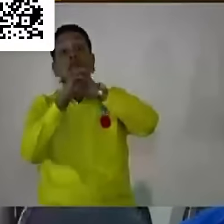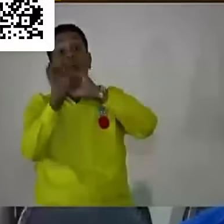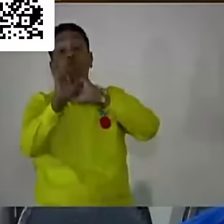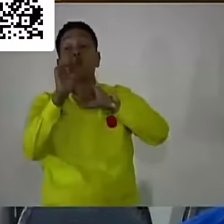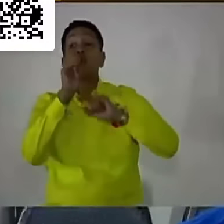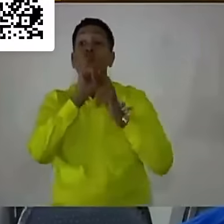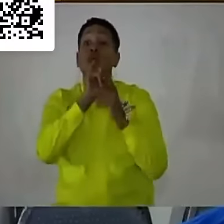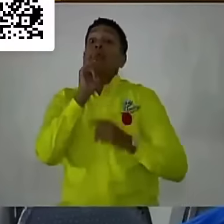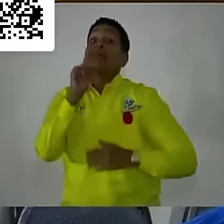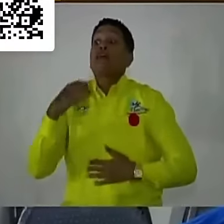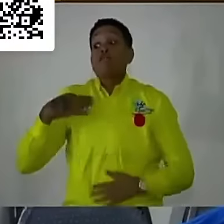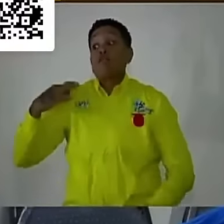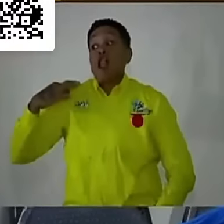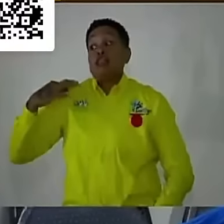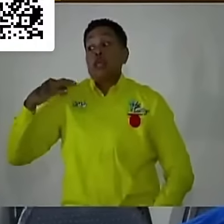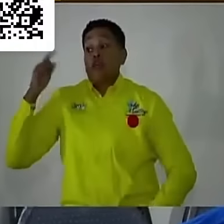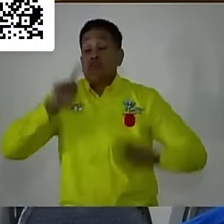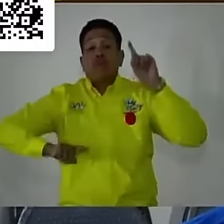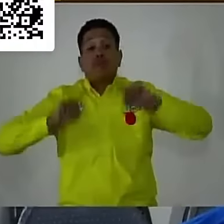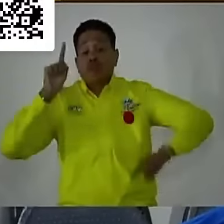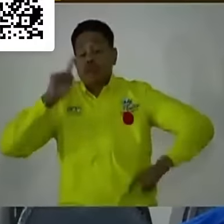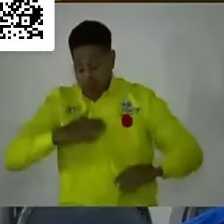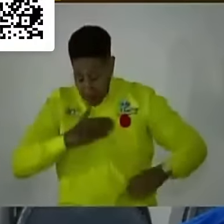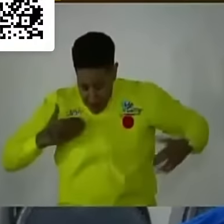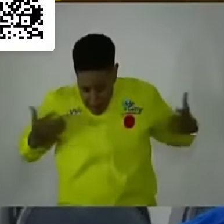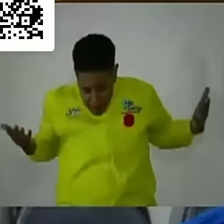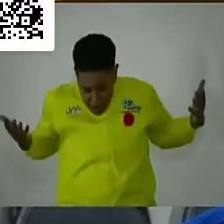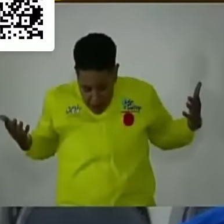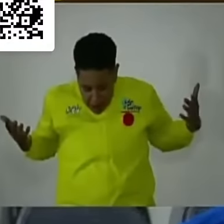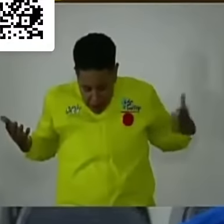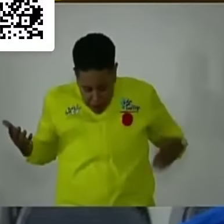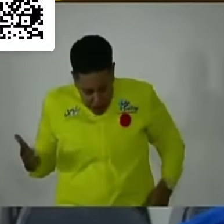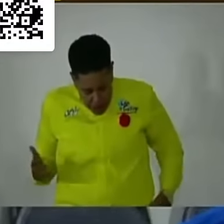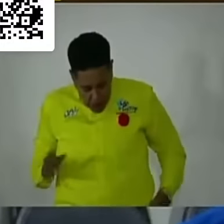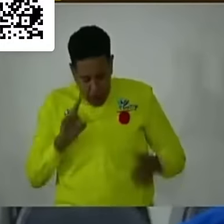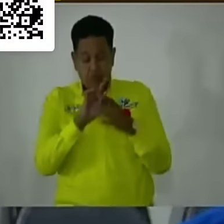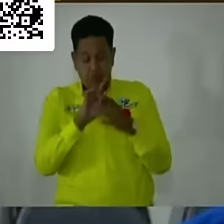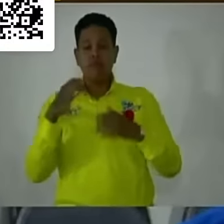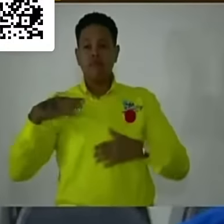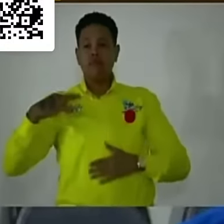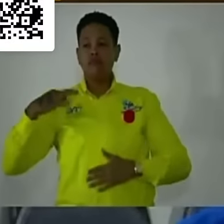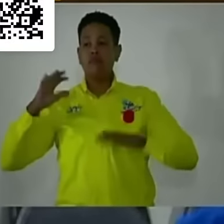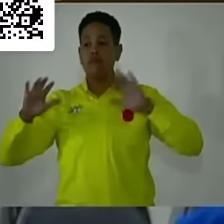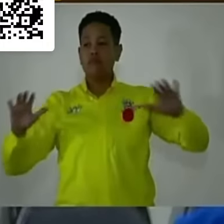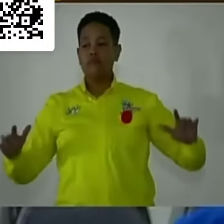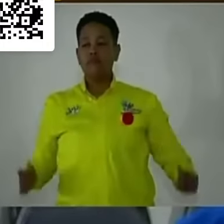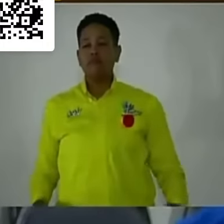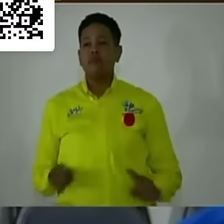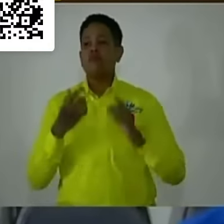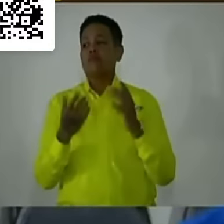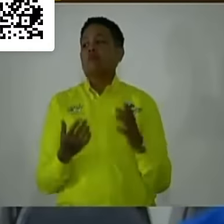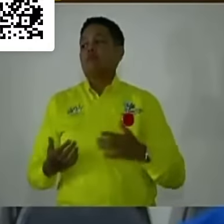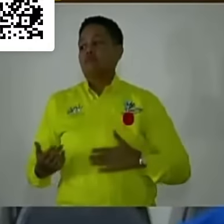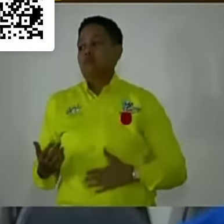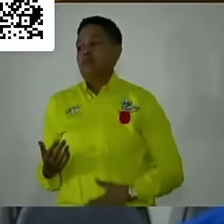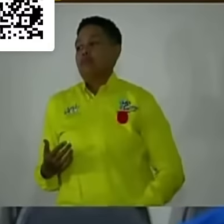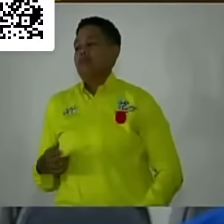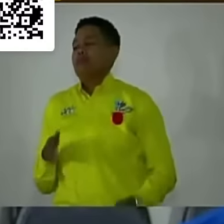terms of the volunteers, remember, in terms of the volunteers, there is